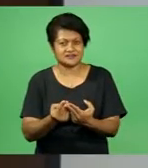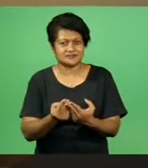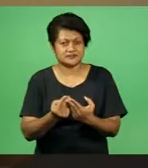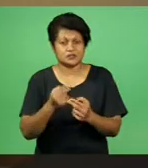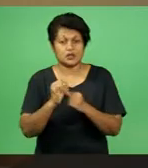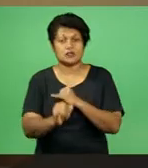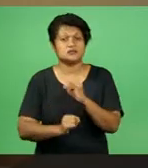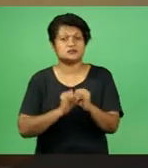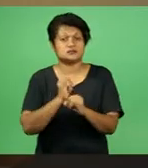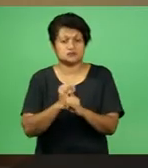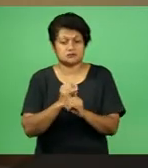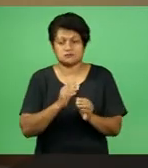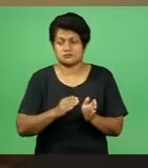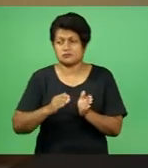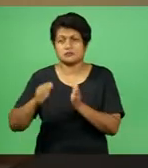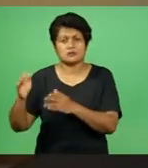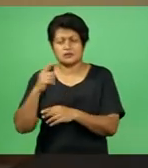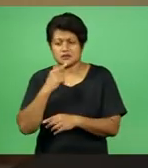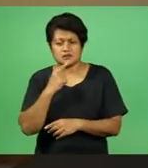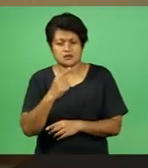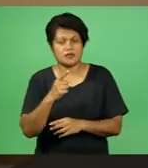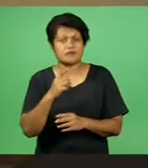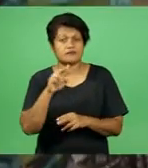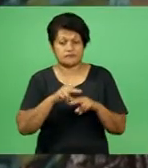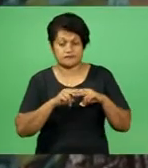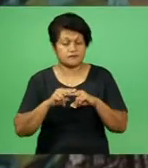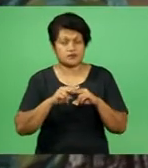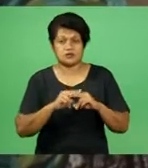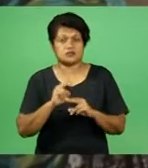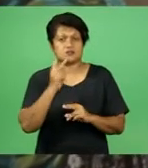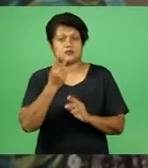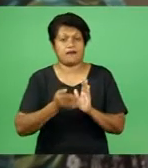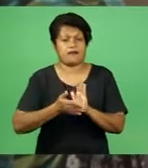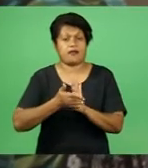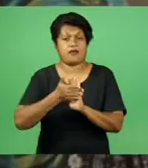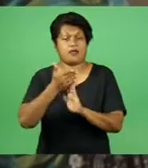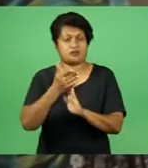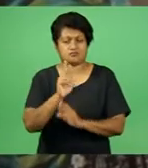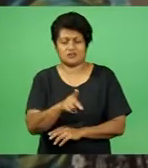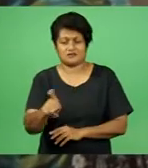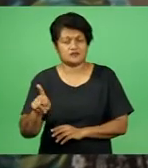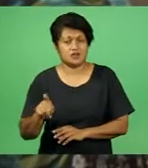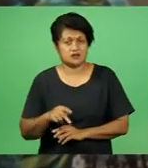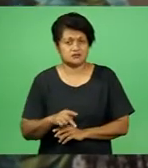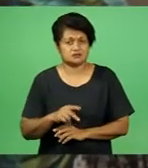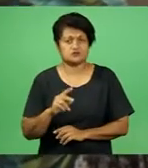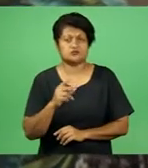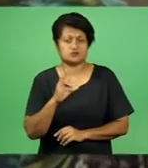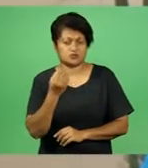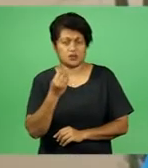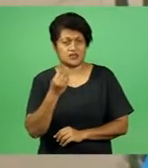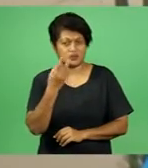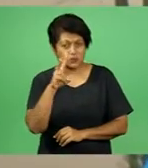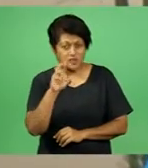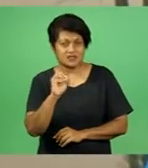for Immigration says Fiji had the second highest number of immigrants among the Pacific Island countries in 2015.